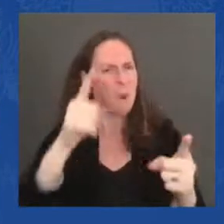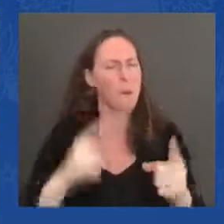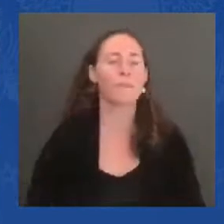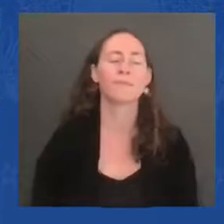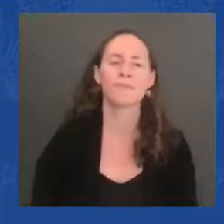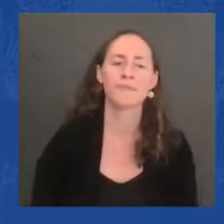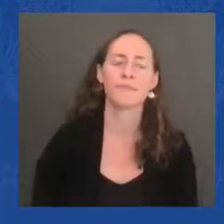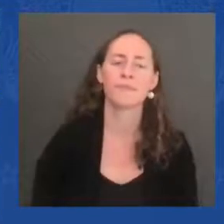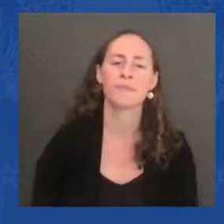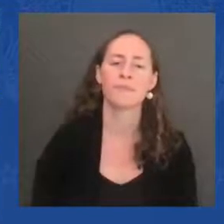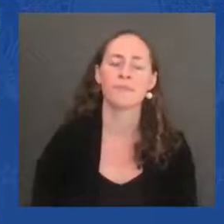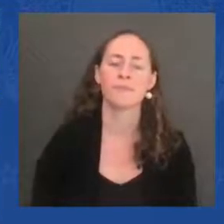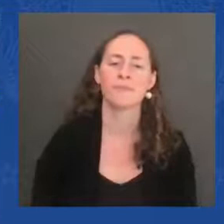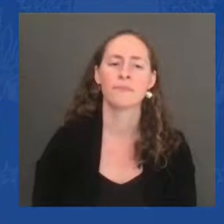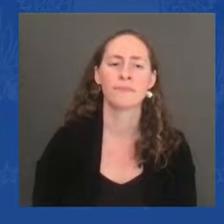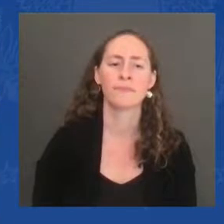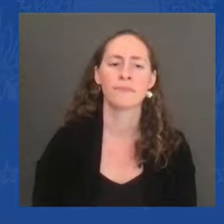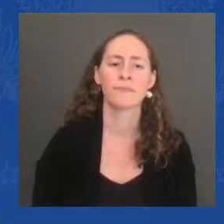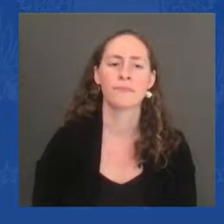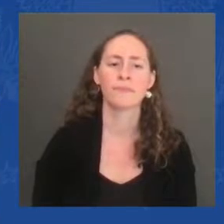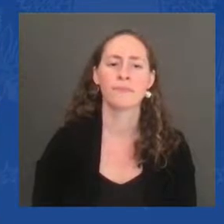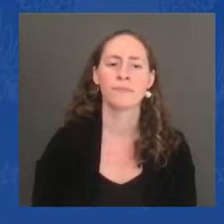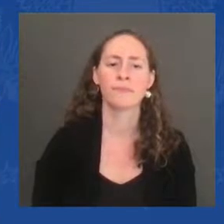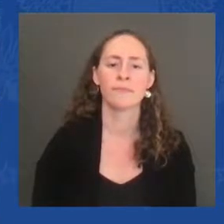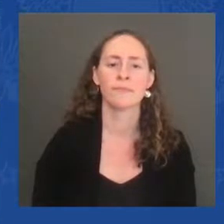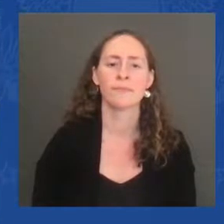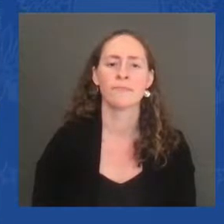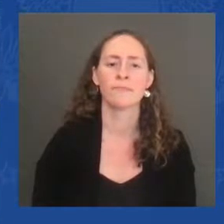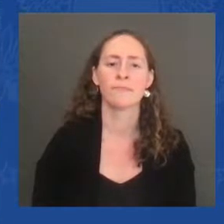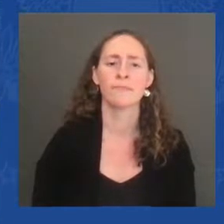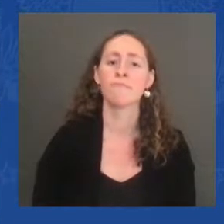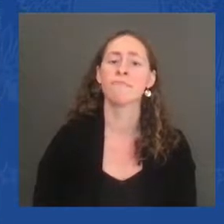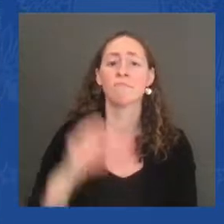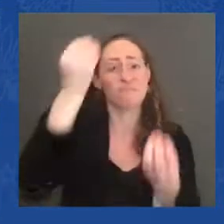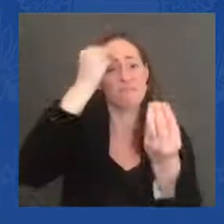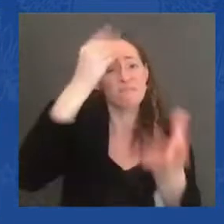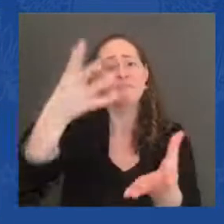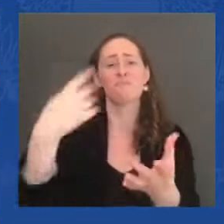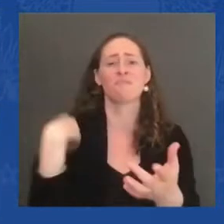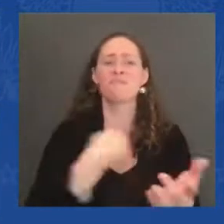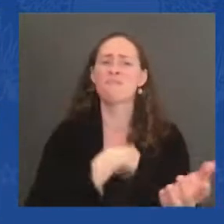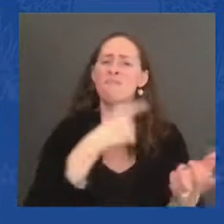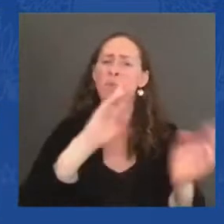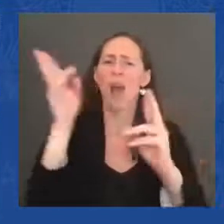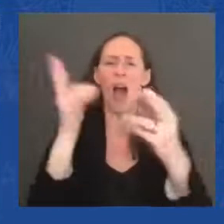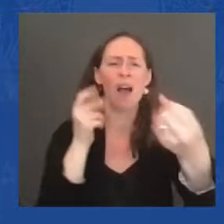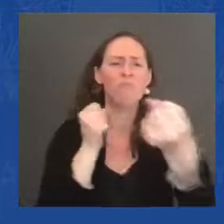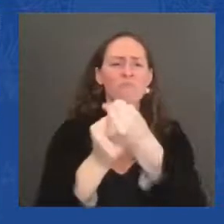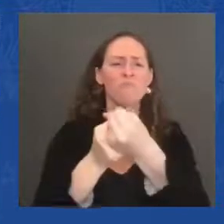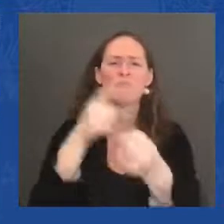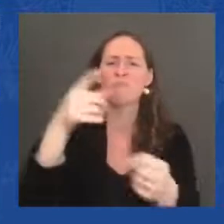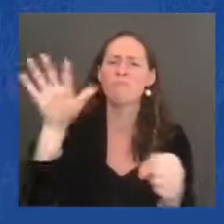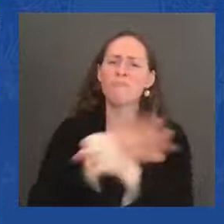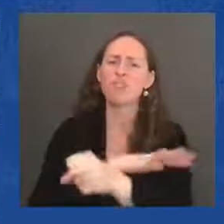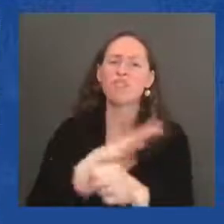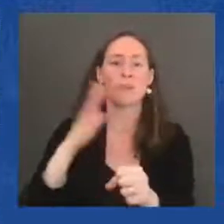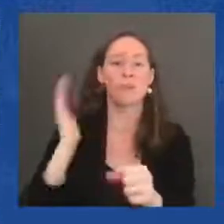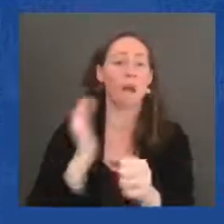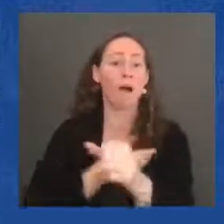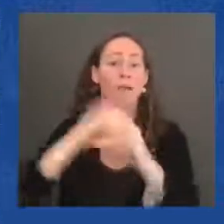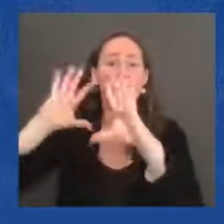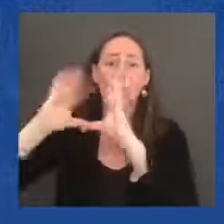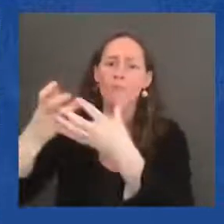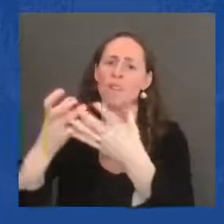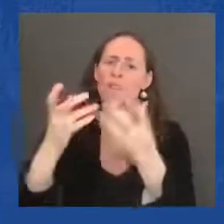government, my administration, I should say, and all those who have major roles in the government, from